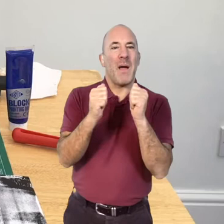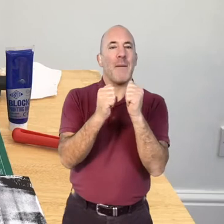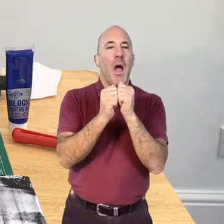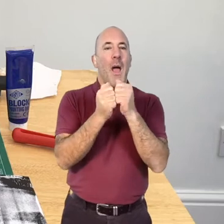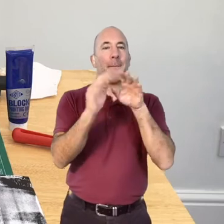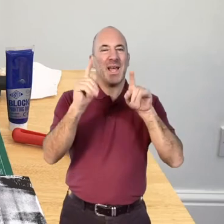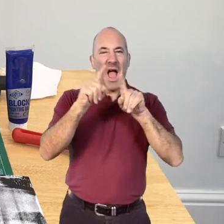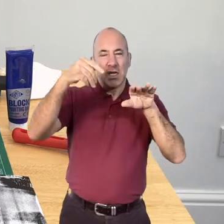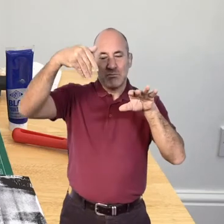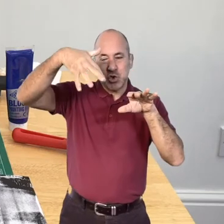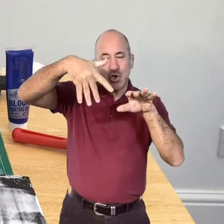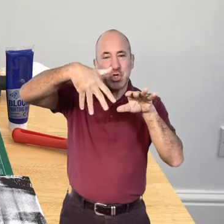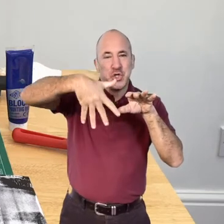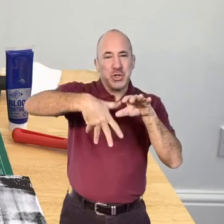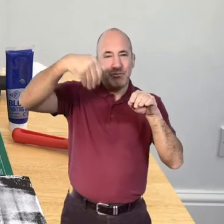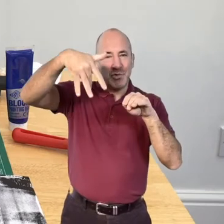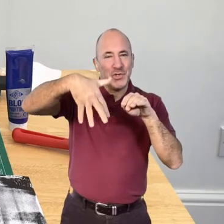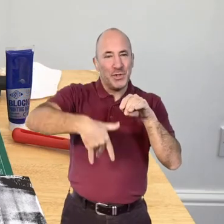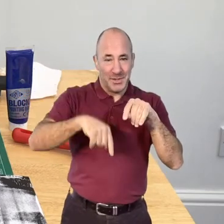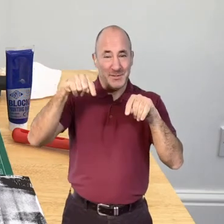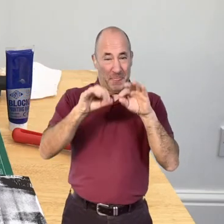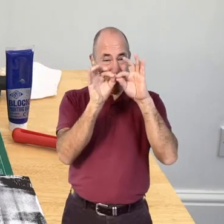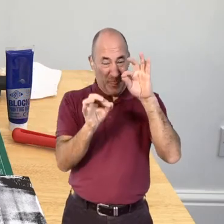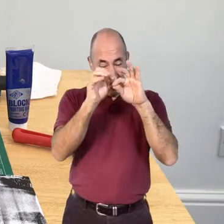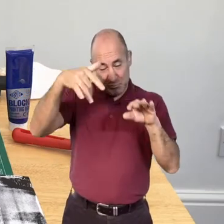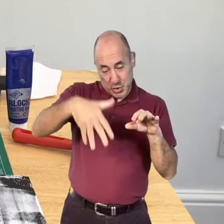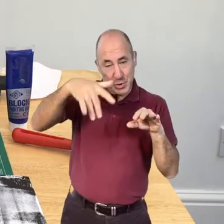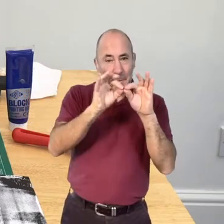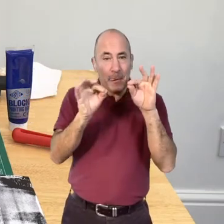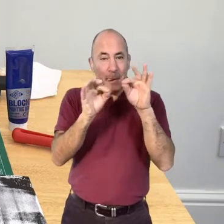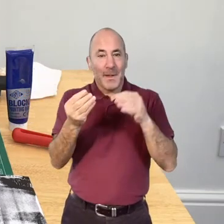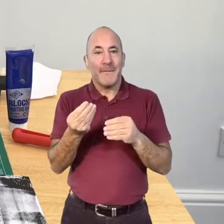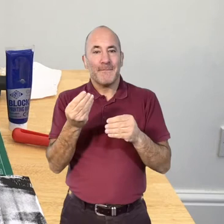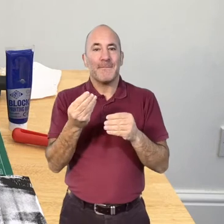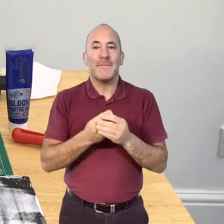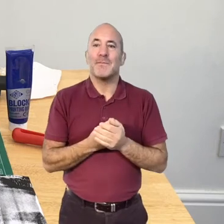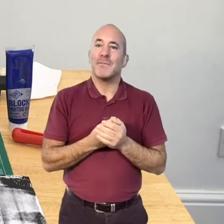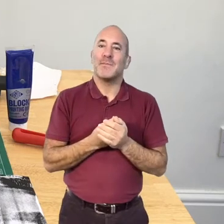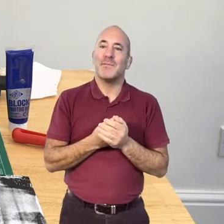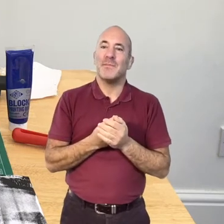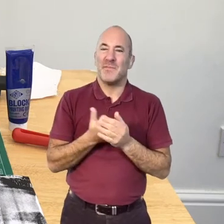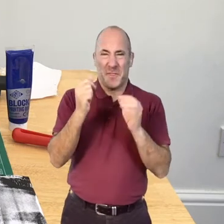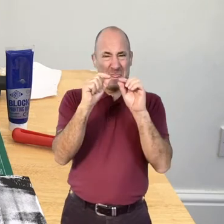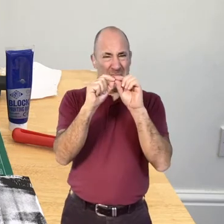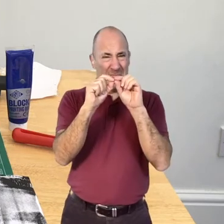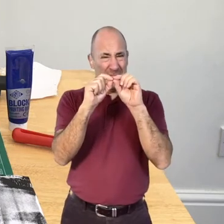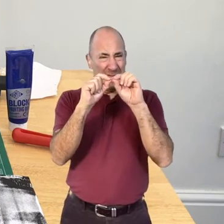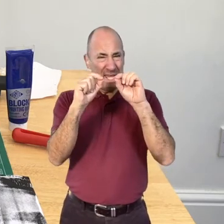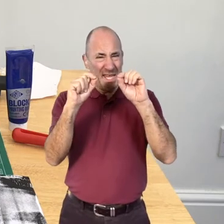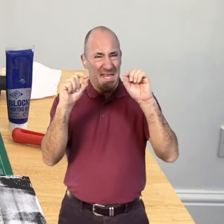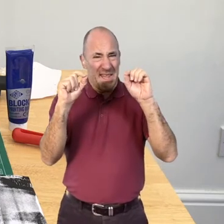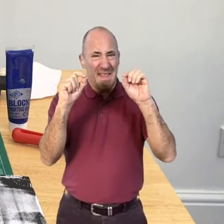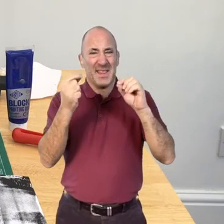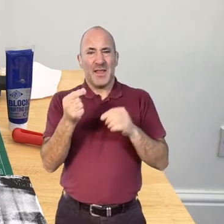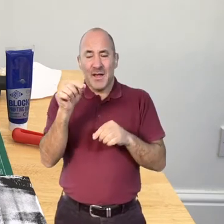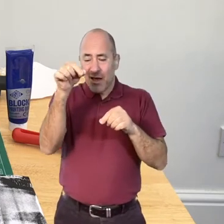just shredded paper. So it's very thin, thin pieces. So we'll see,